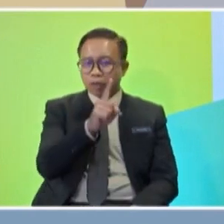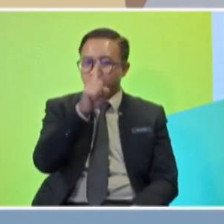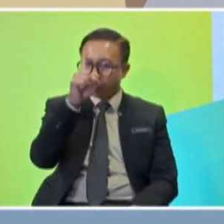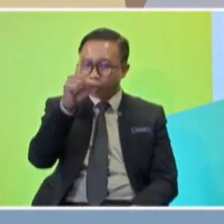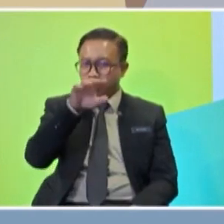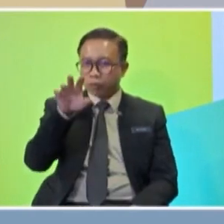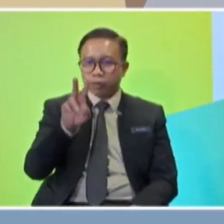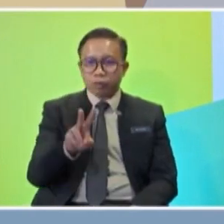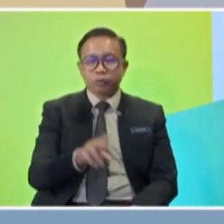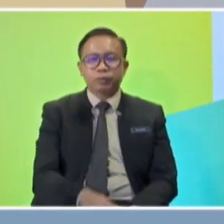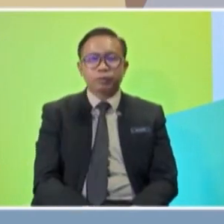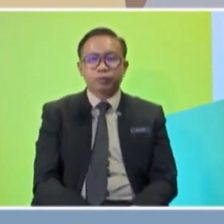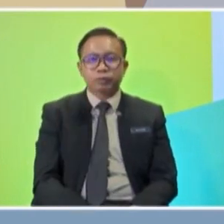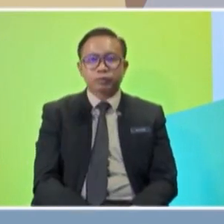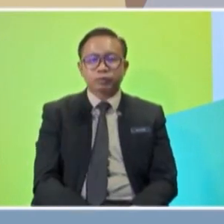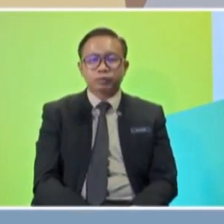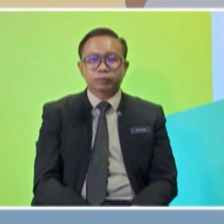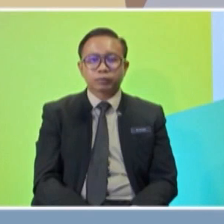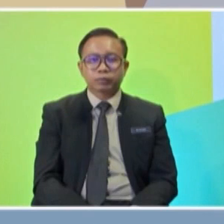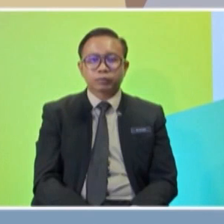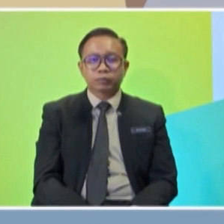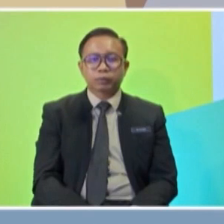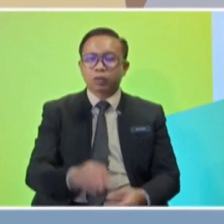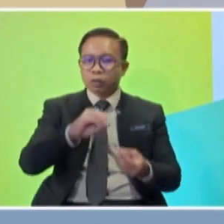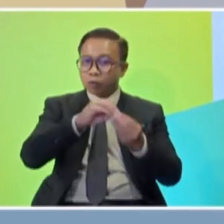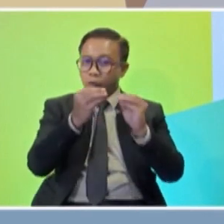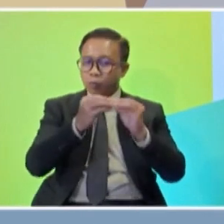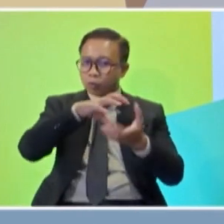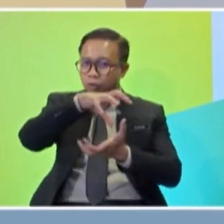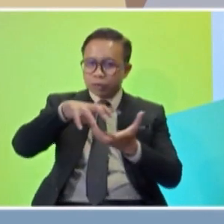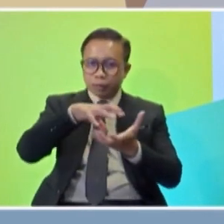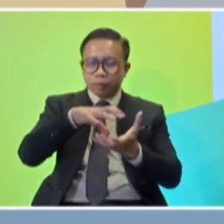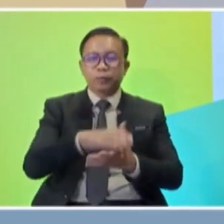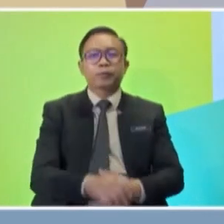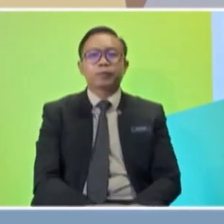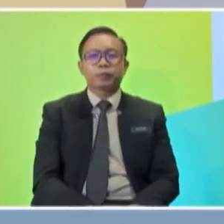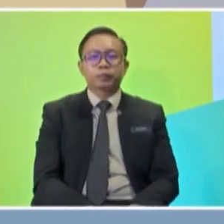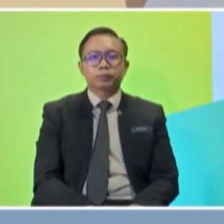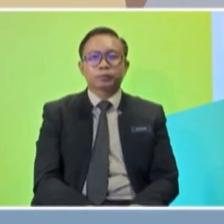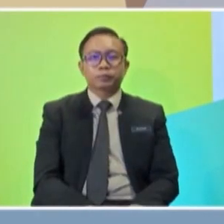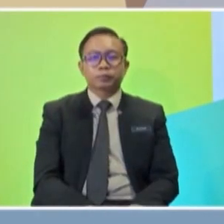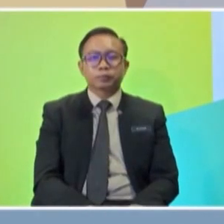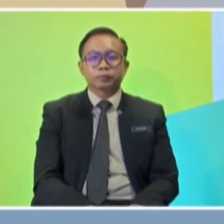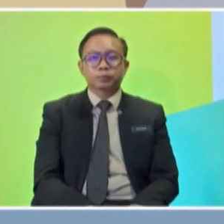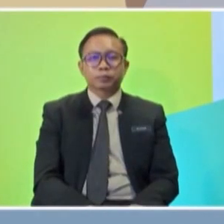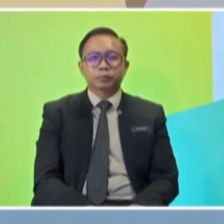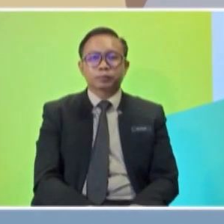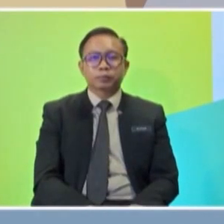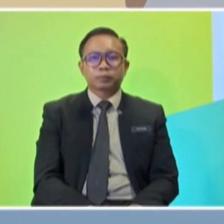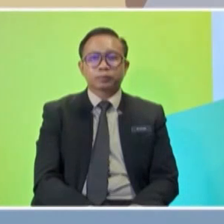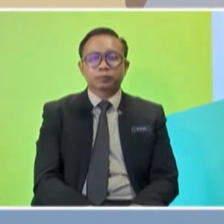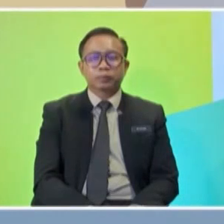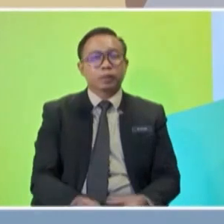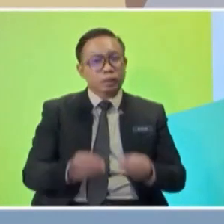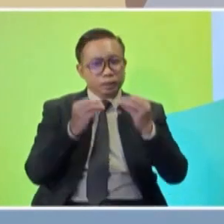1 over 2 is what number, Ari? A mixed number. Very good, Ari. Thank you for the correct answer. Yes, let's